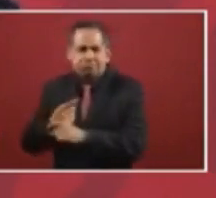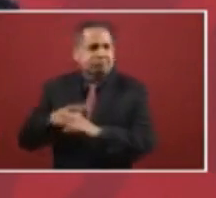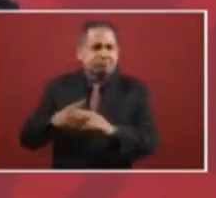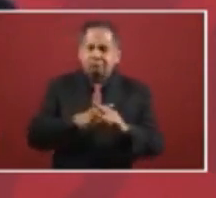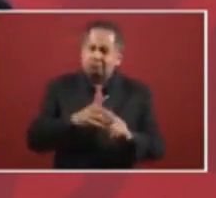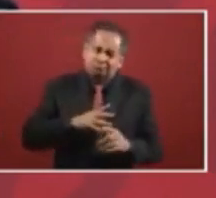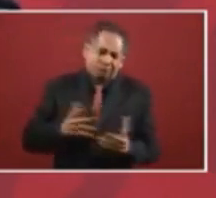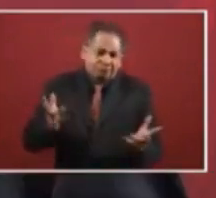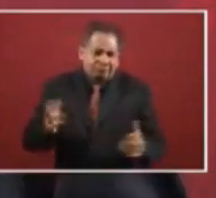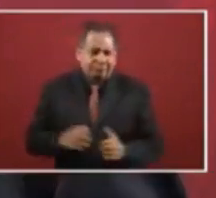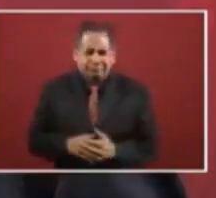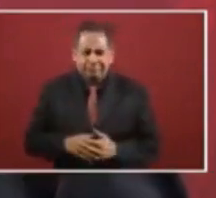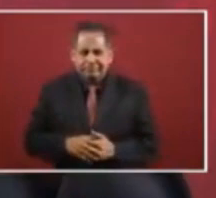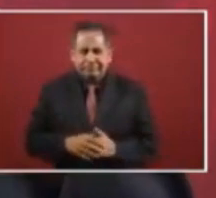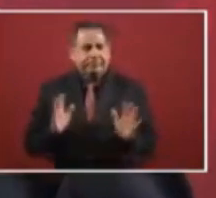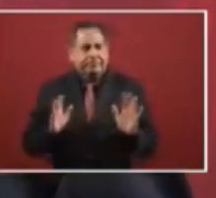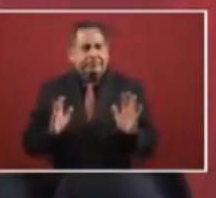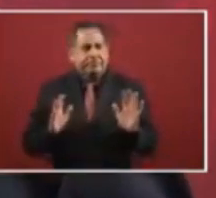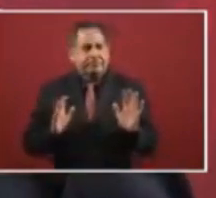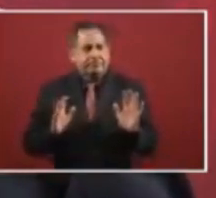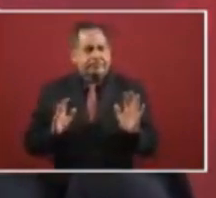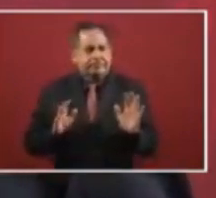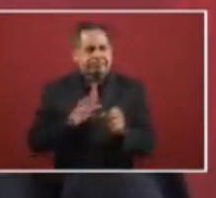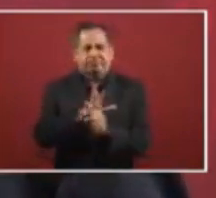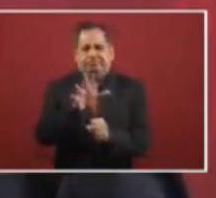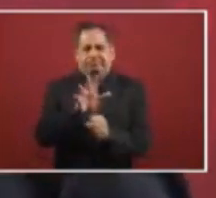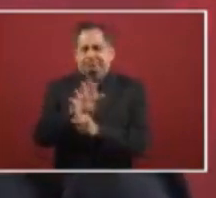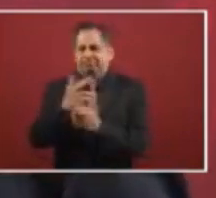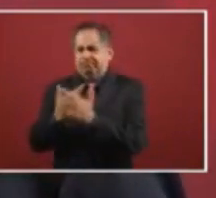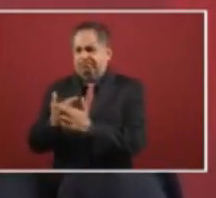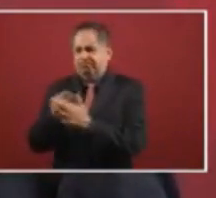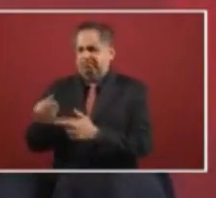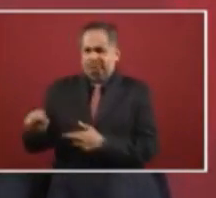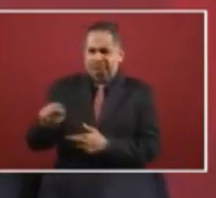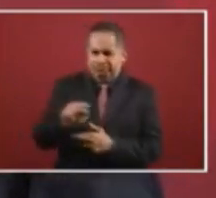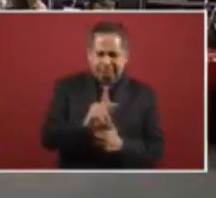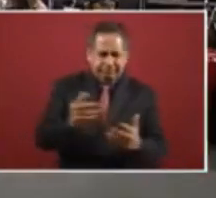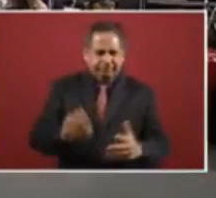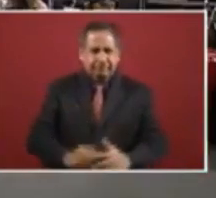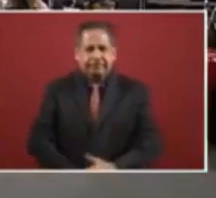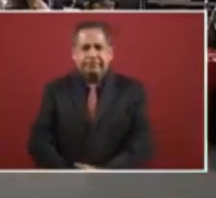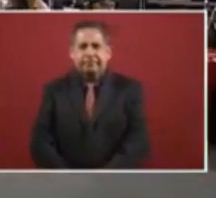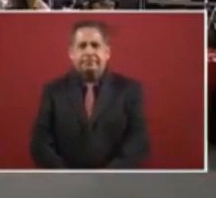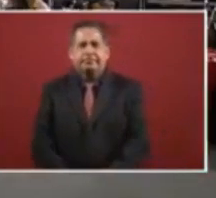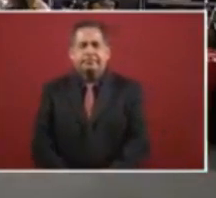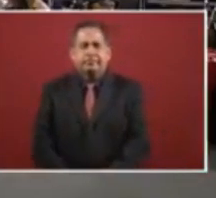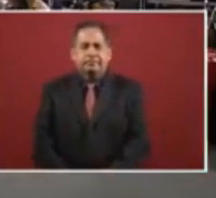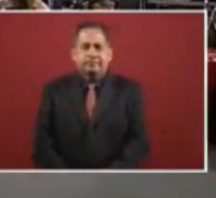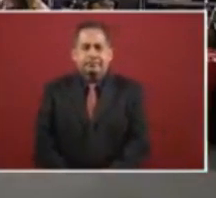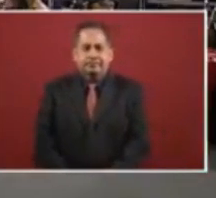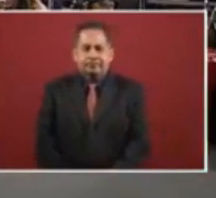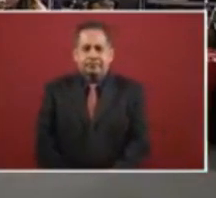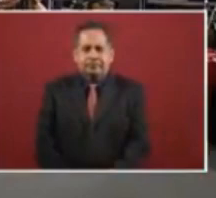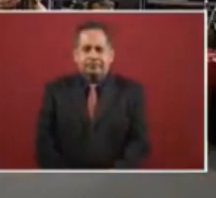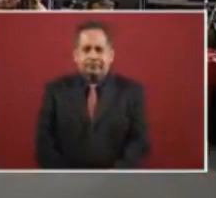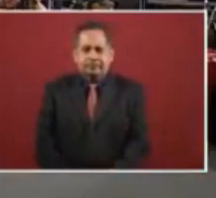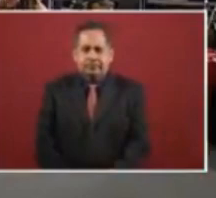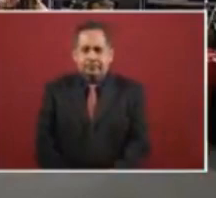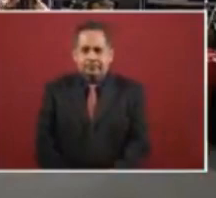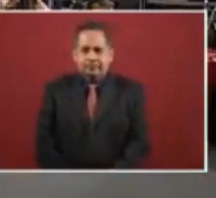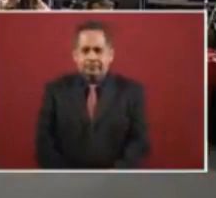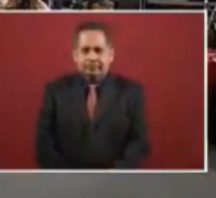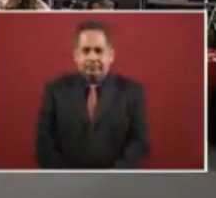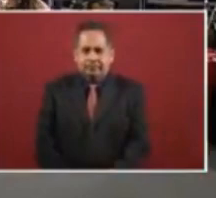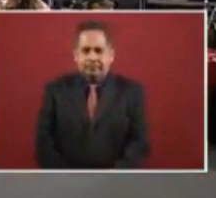of investment, and that's just one of them. And yes, there's a great interest in investment.